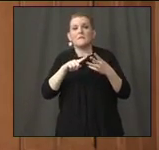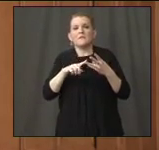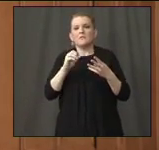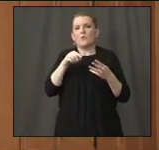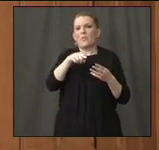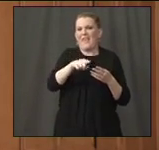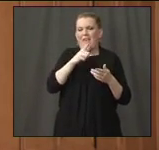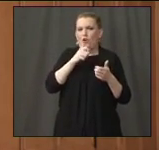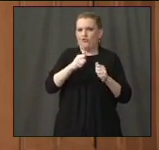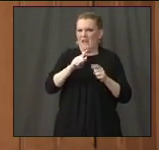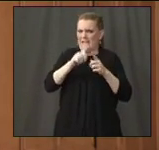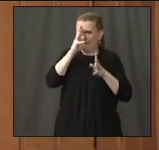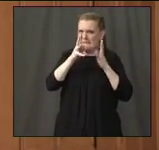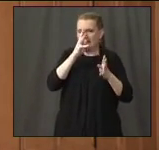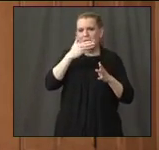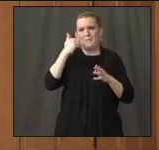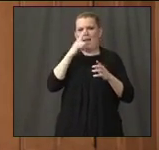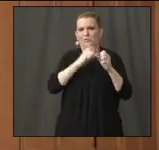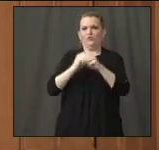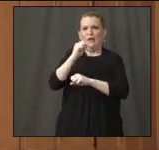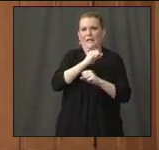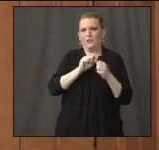more about that in the coming weeks.